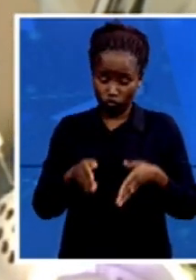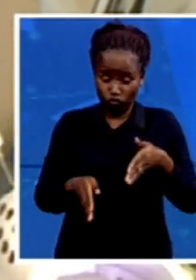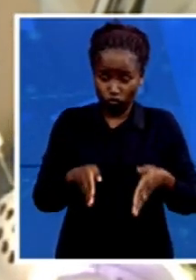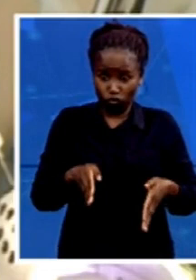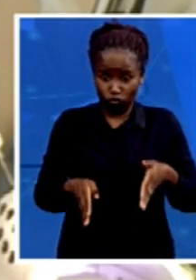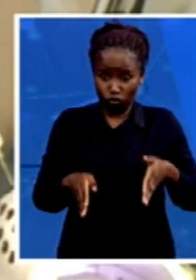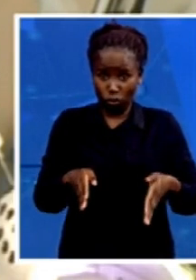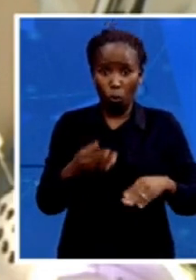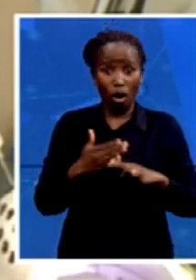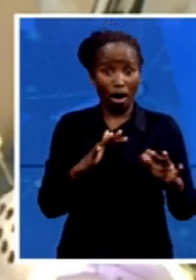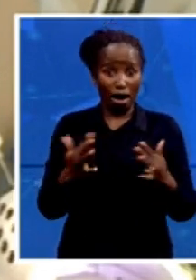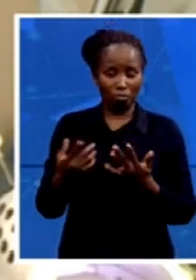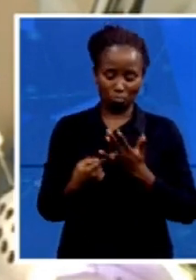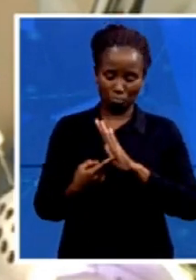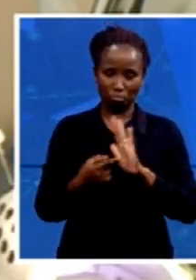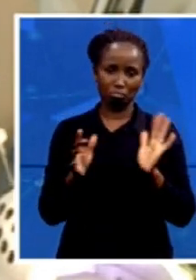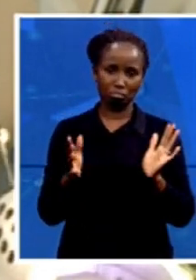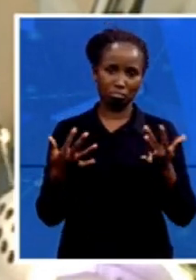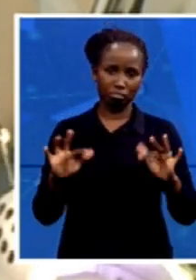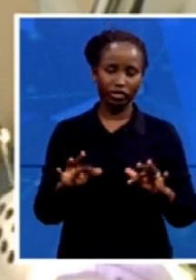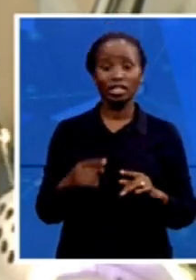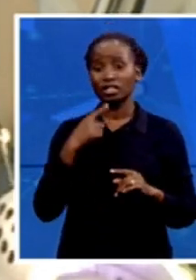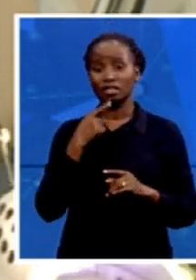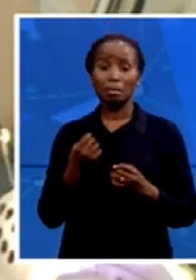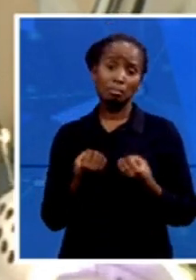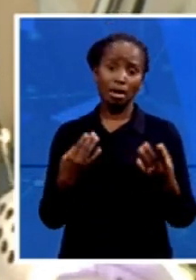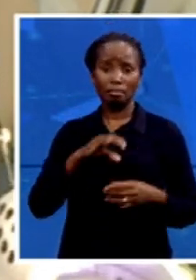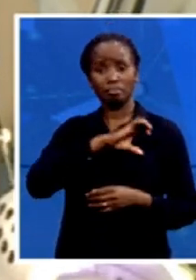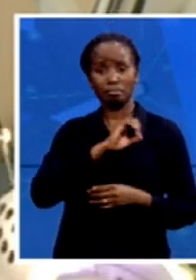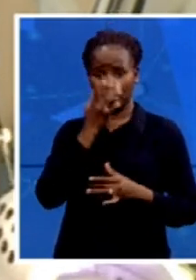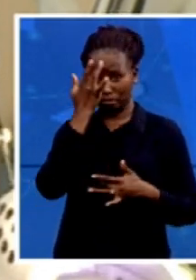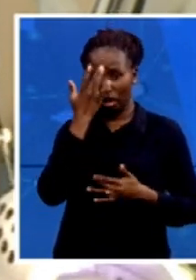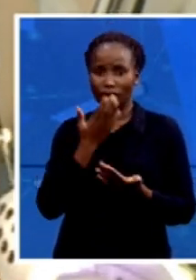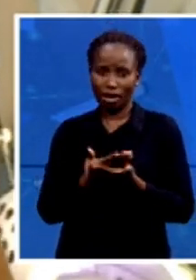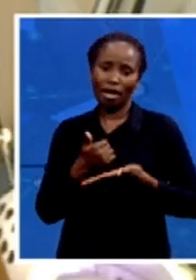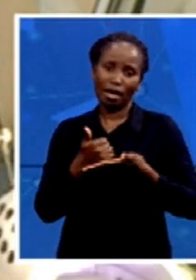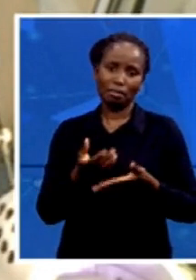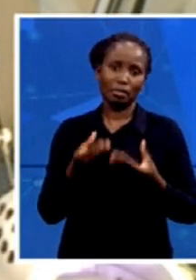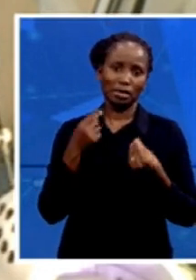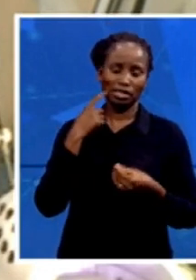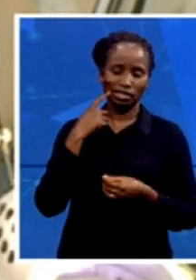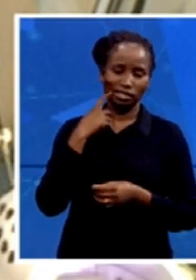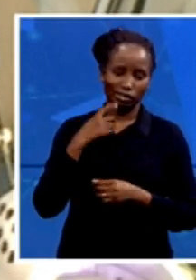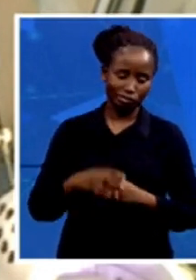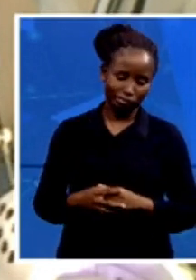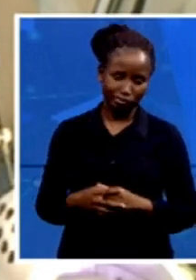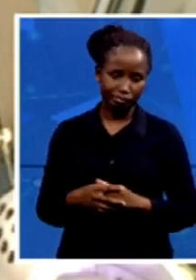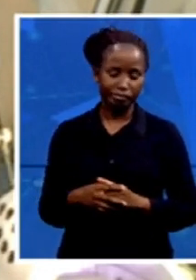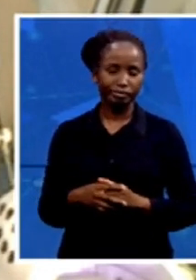here. More patients could be helped. It's less invasive. The healing time is shorter. So it's a big moment for Groote Schuur